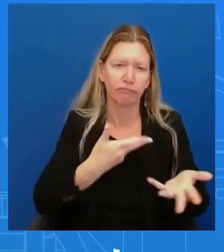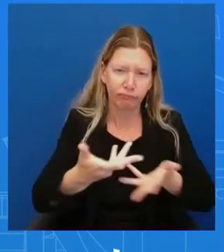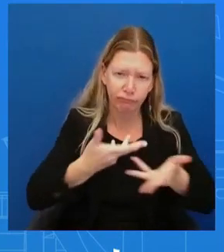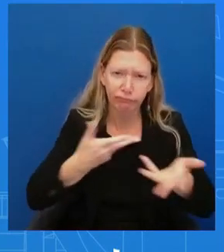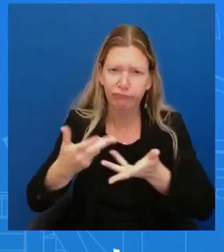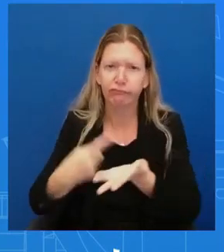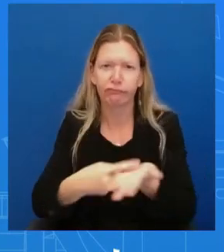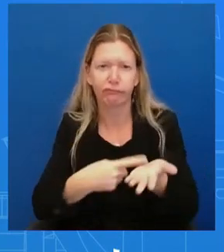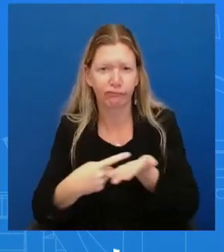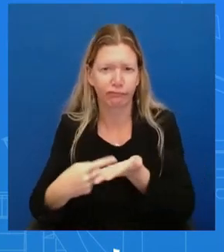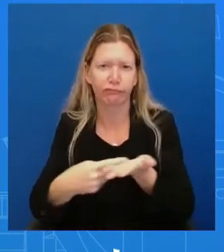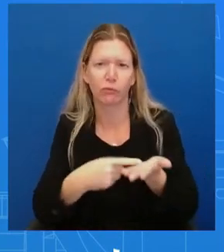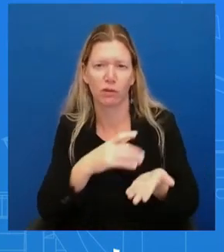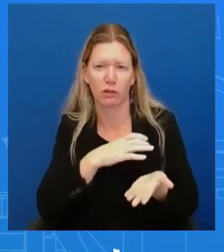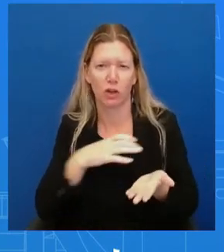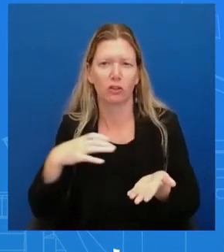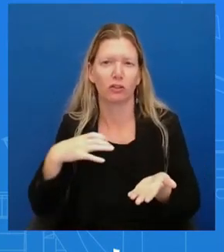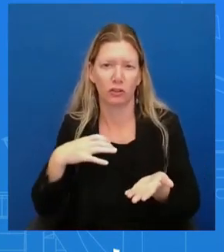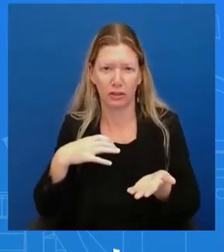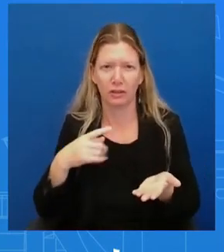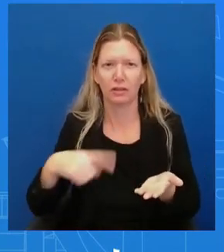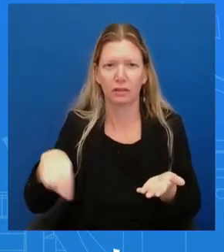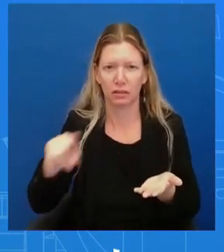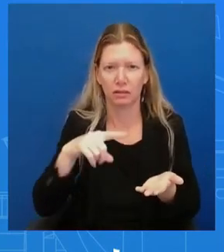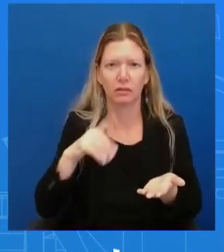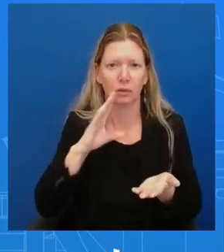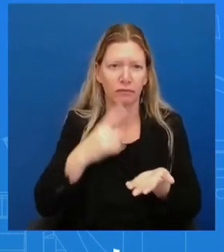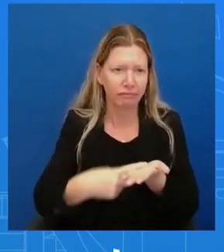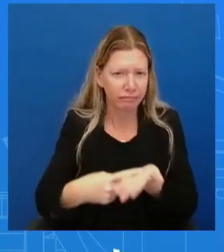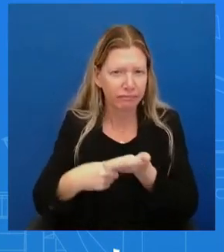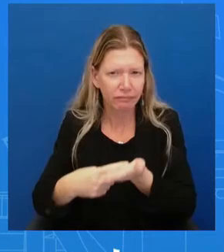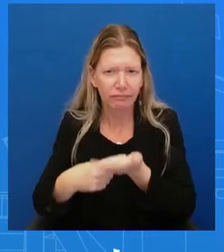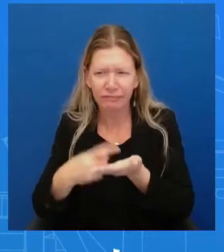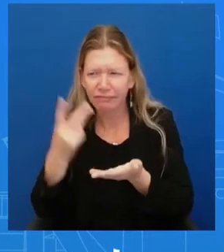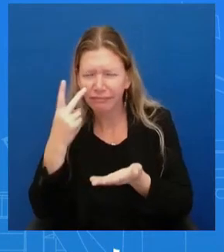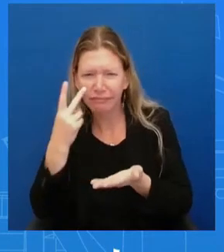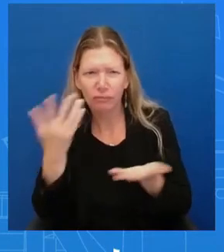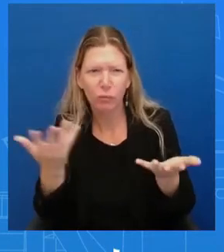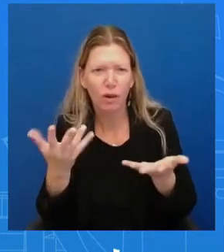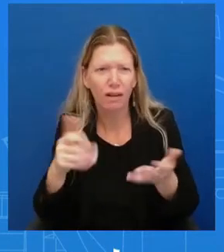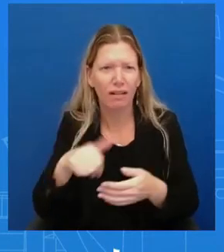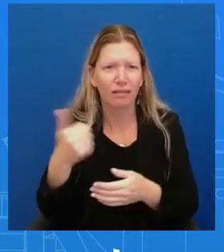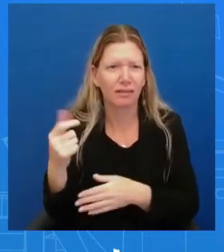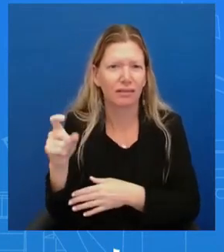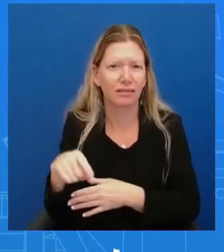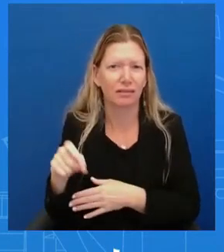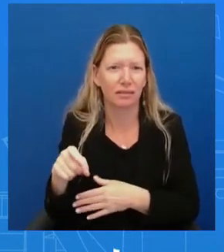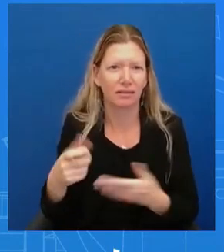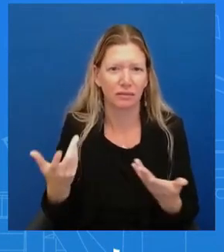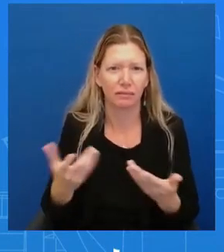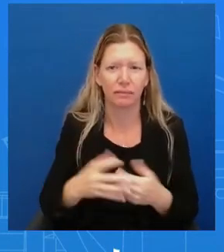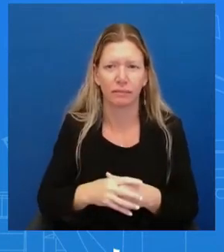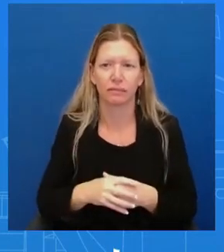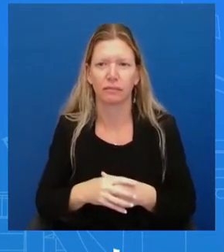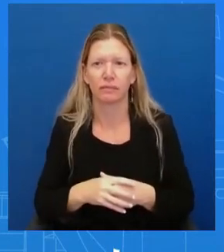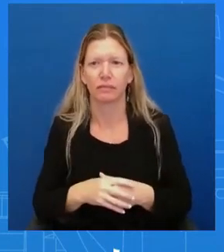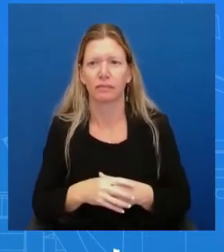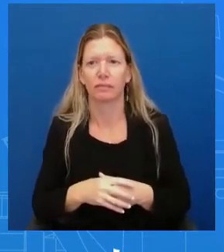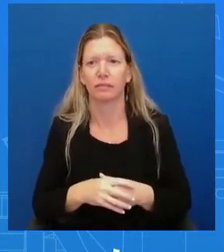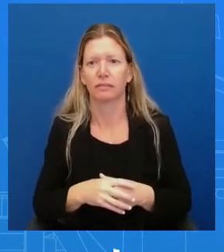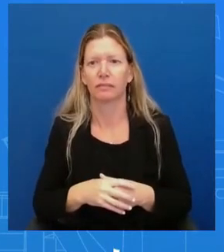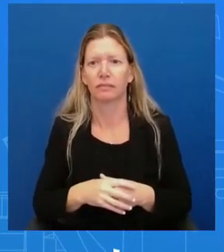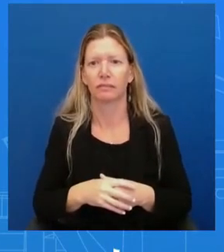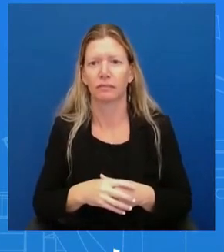If there is additional funding, there is going to be additional funding needed to get this done. I'm not going to go into specifics at this time. Are